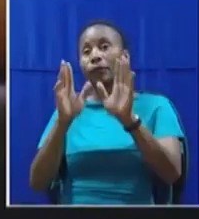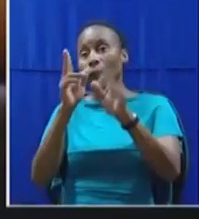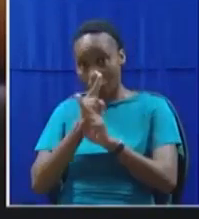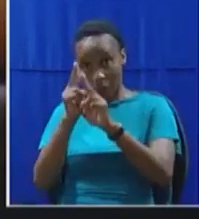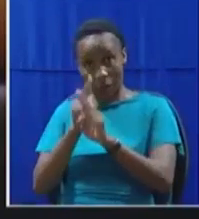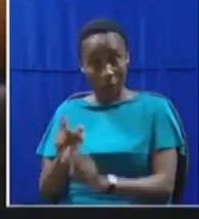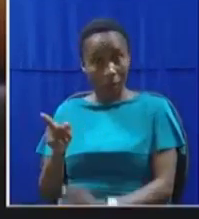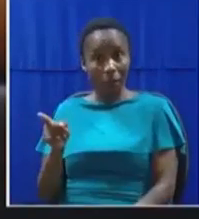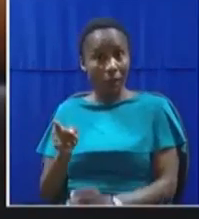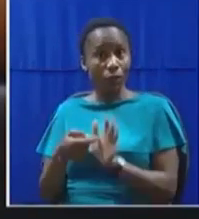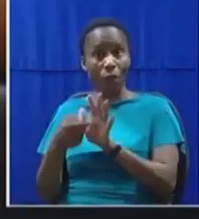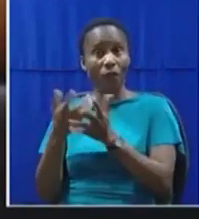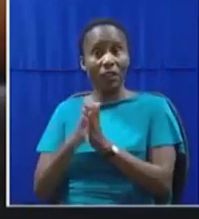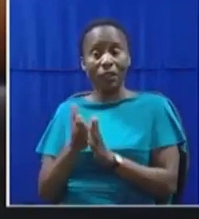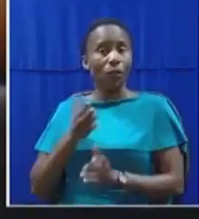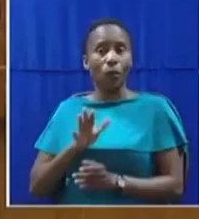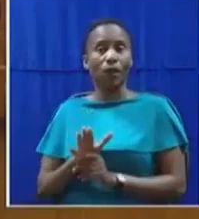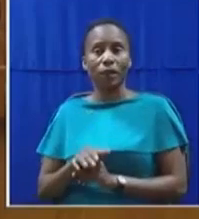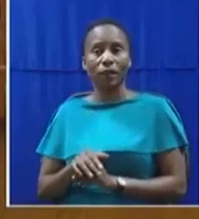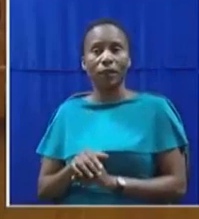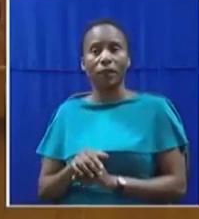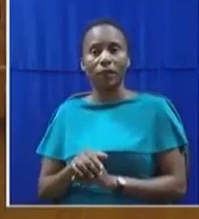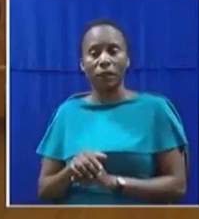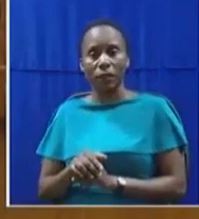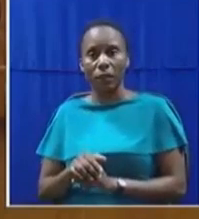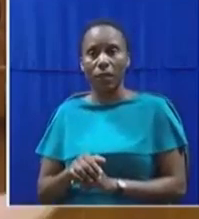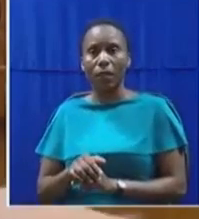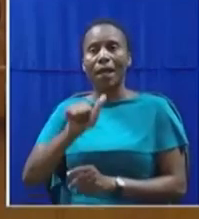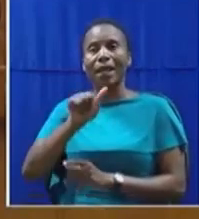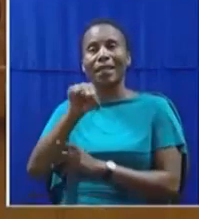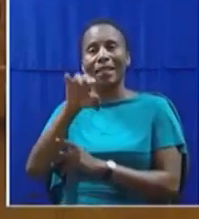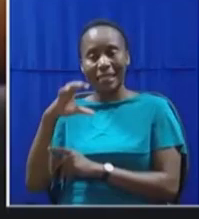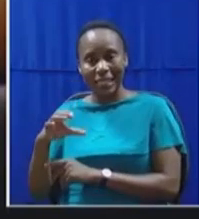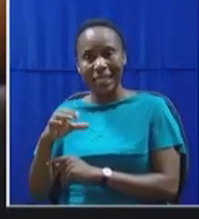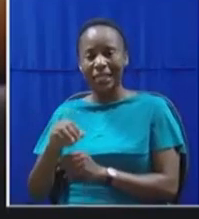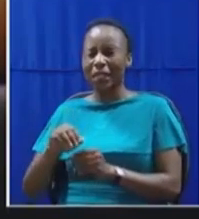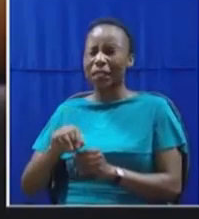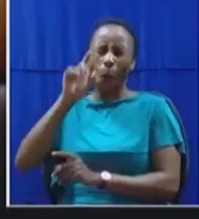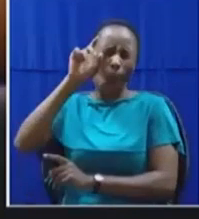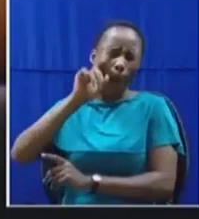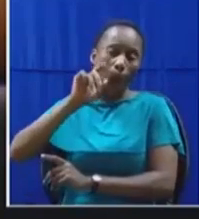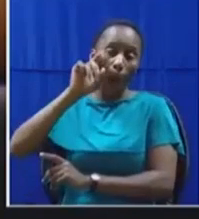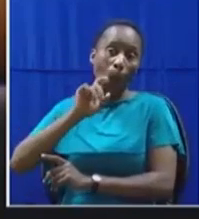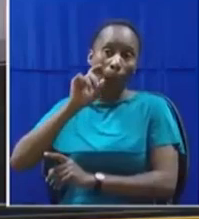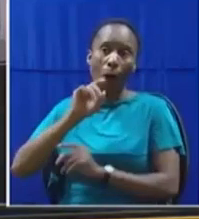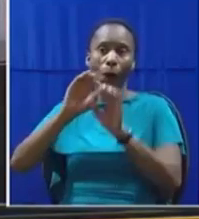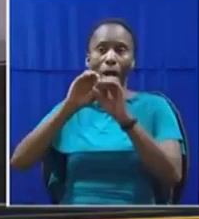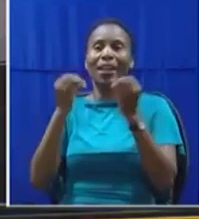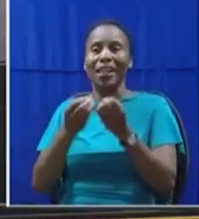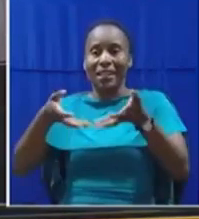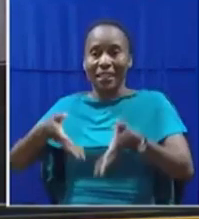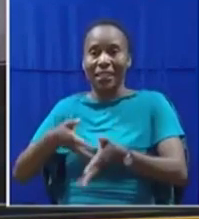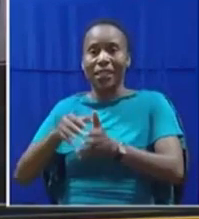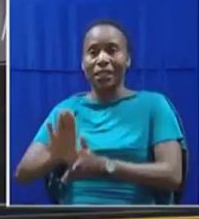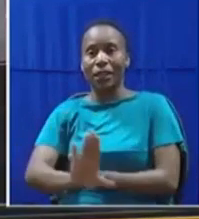not taking a question. ANC is the oldest organization in this continent. It has